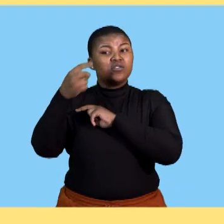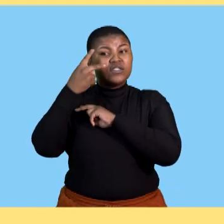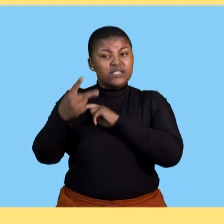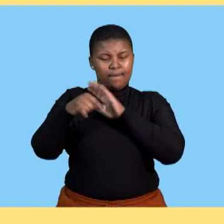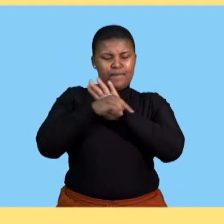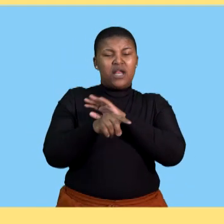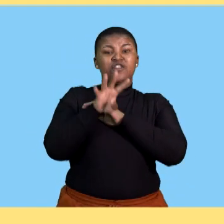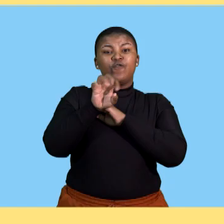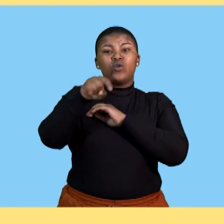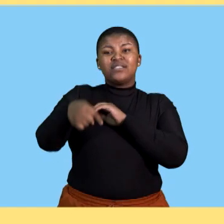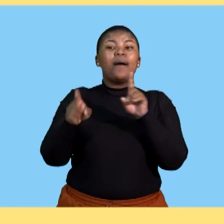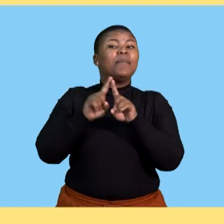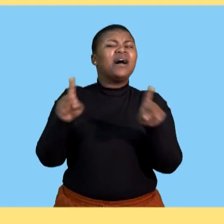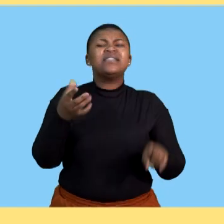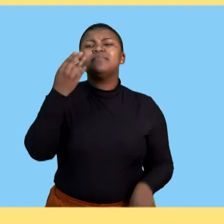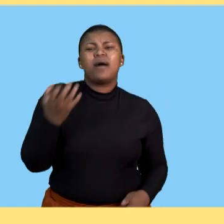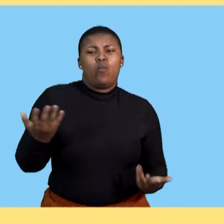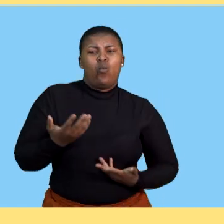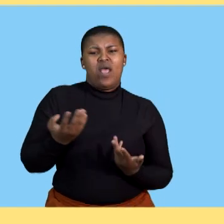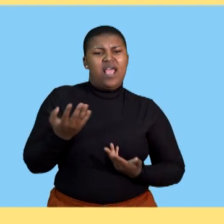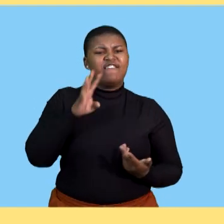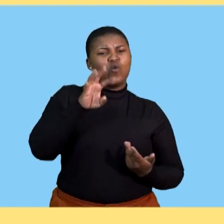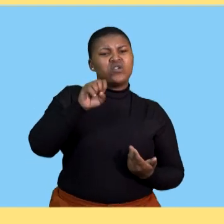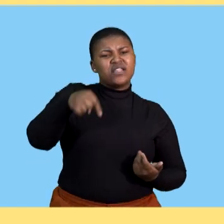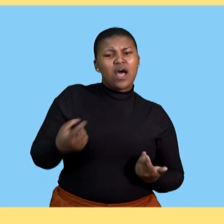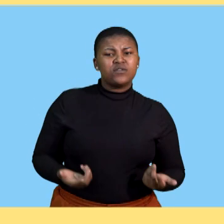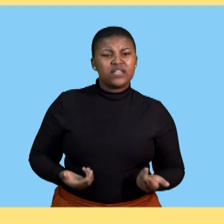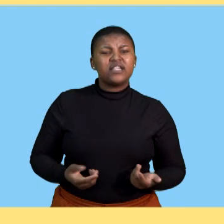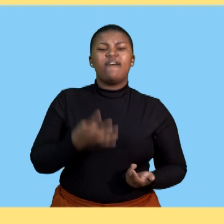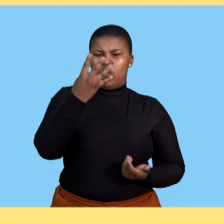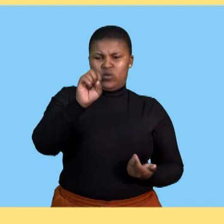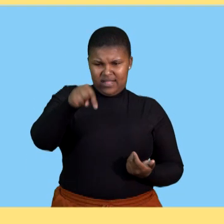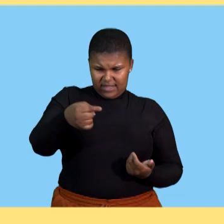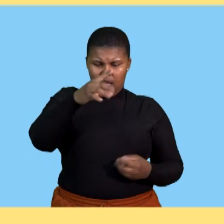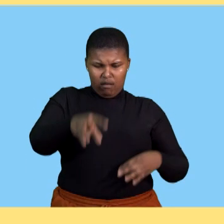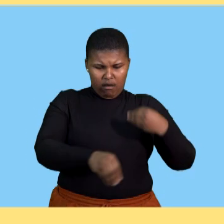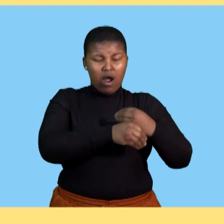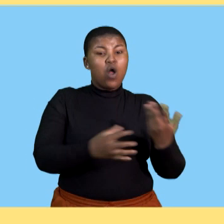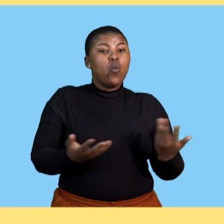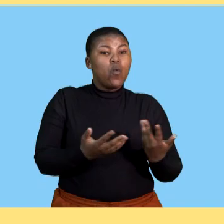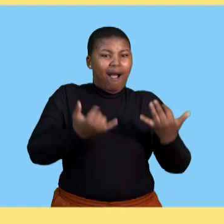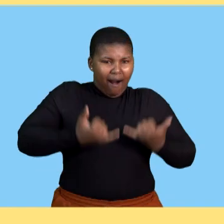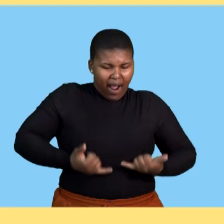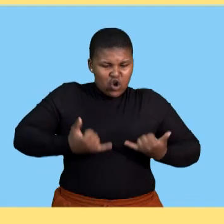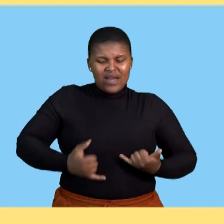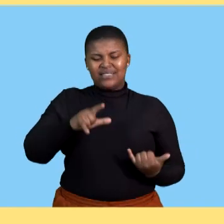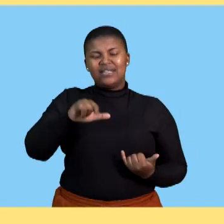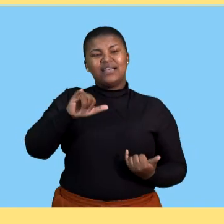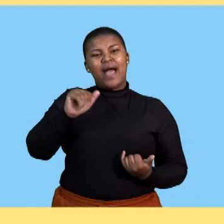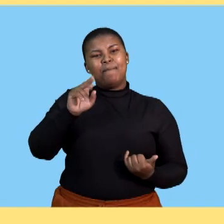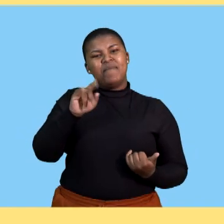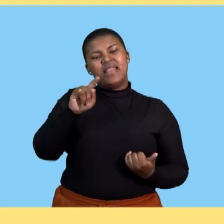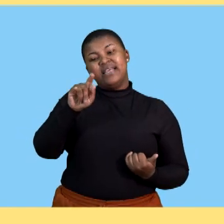is subtracted. But where do we take that 40,000 then? We take that 40,000 under my current